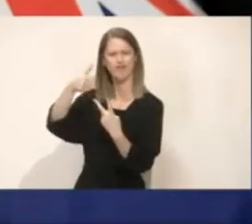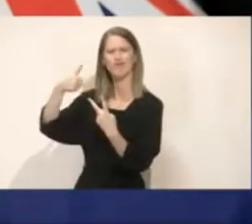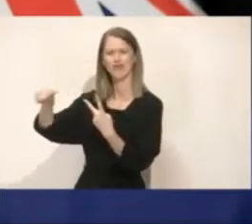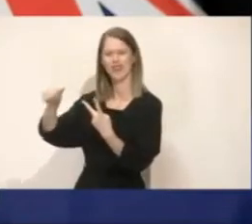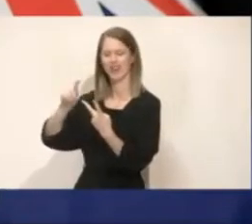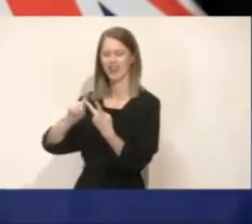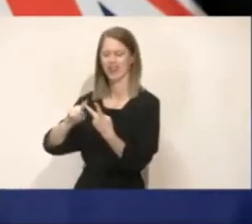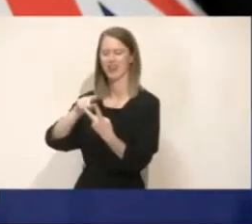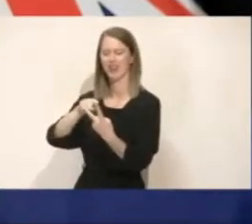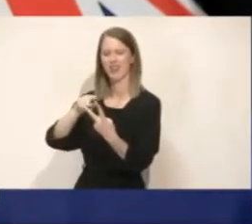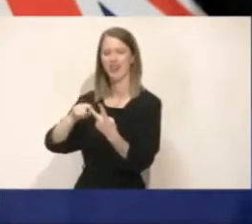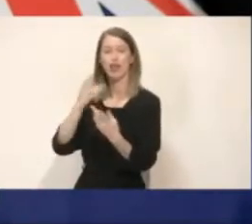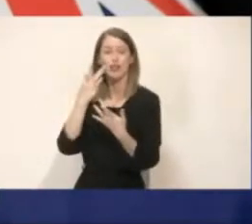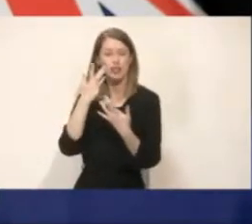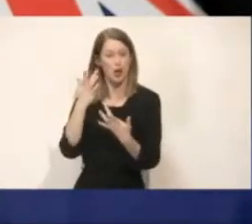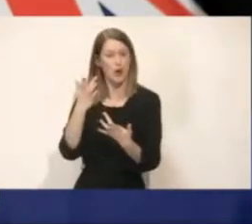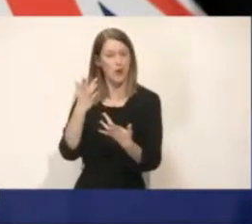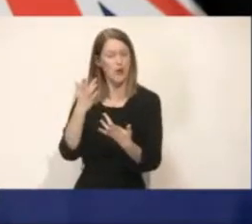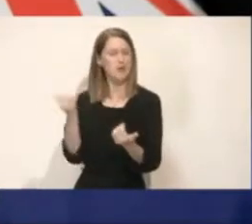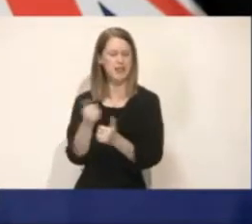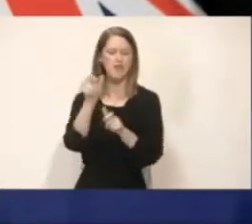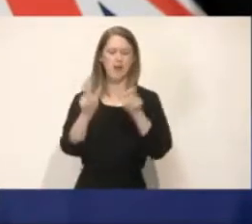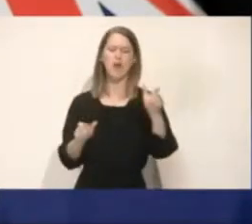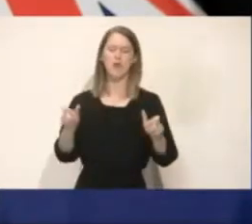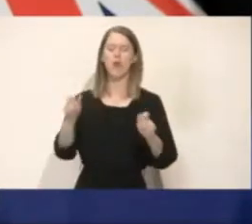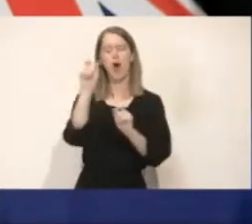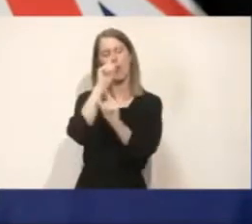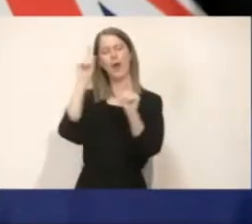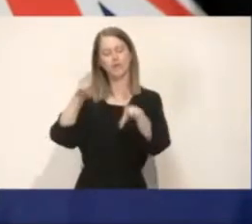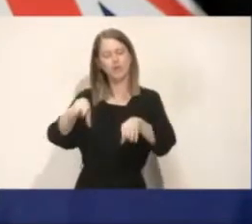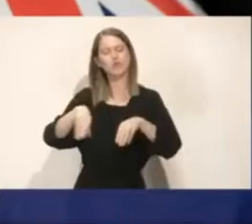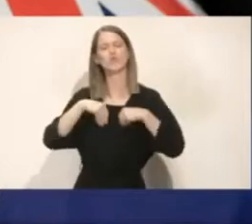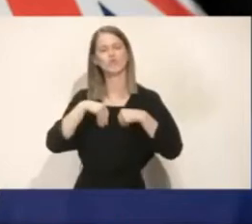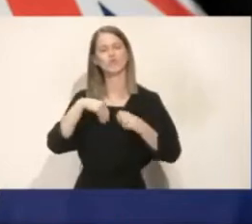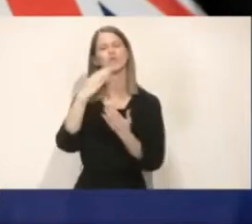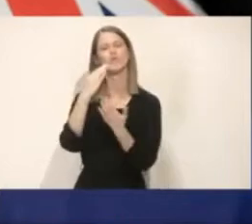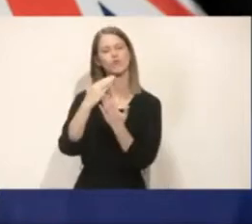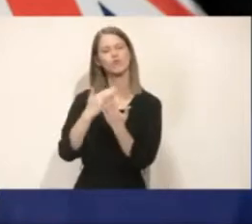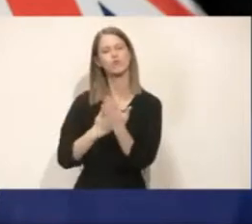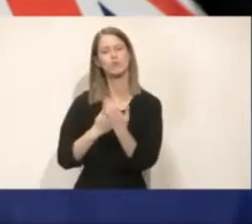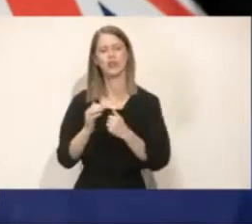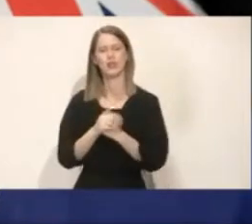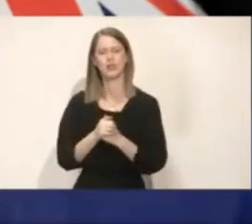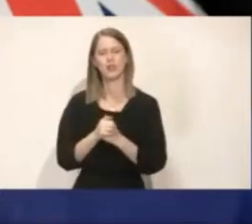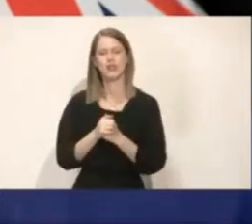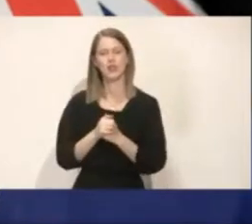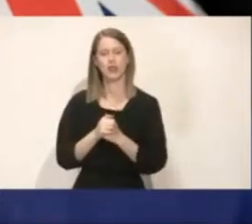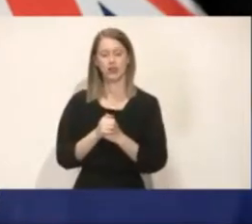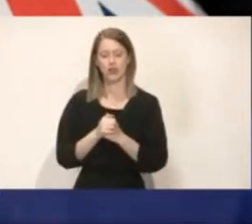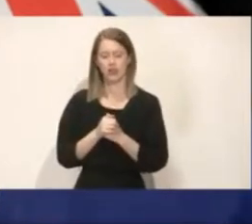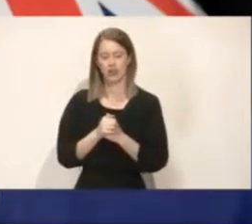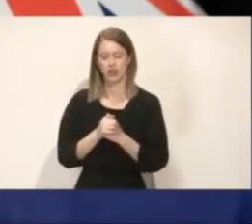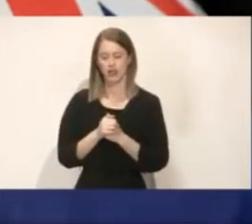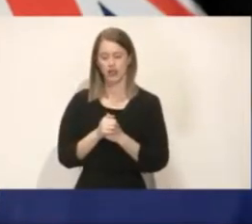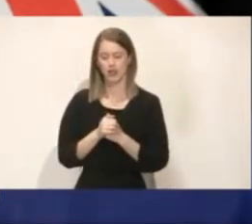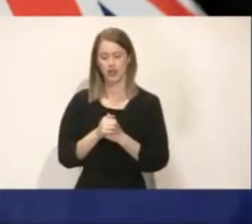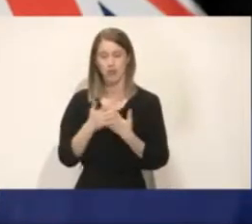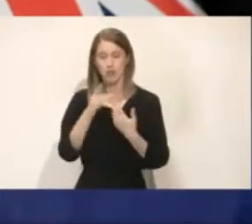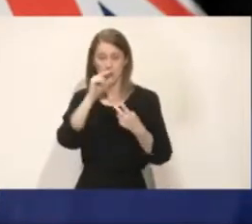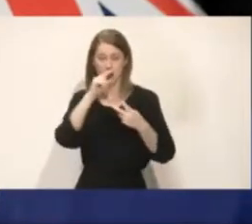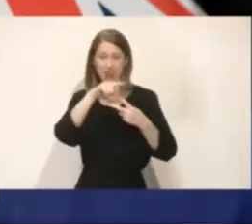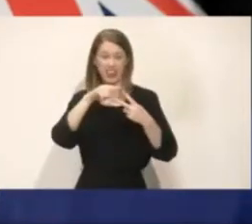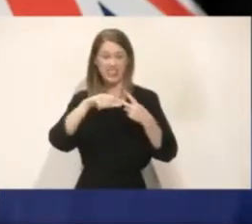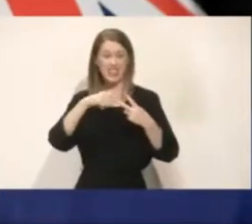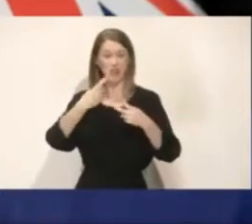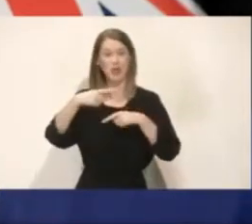more that most people are very aware of and engaged with what they need to do, not just now, but actually that these might be things we're going to